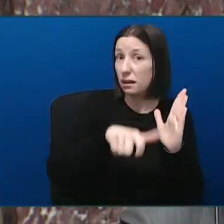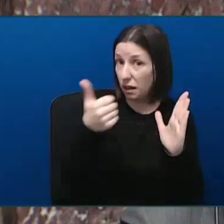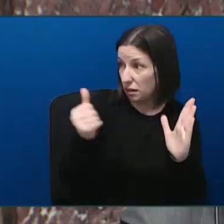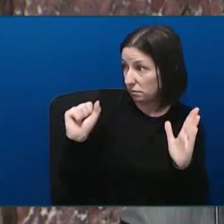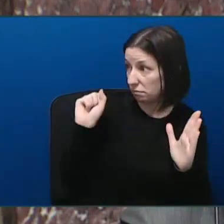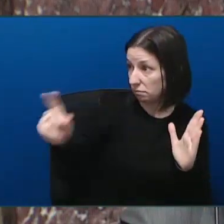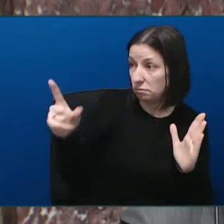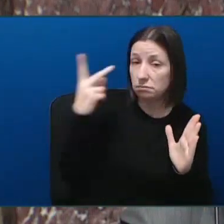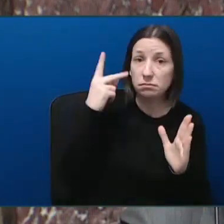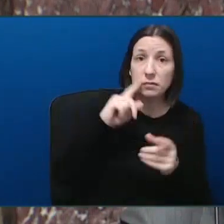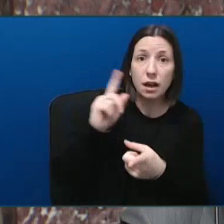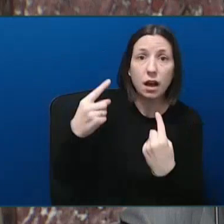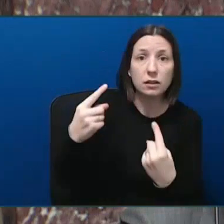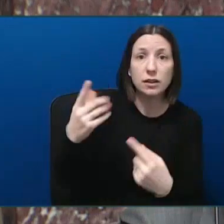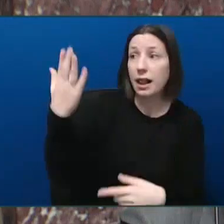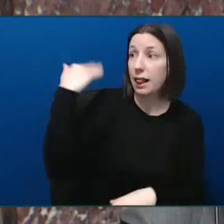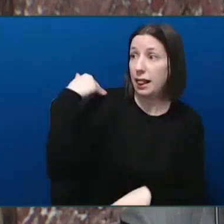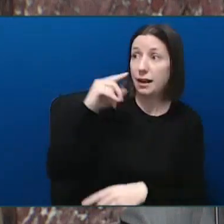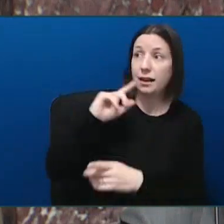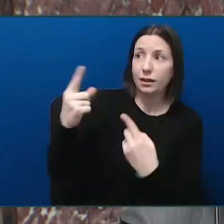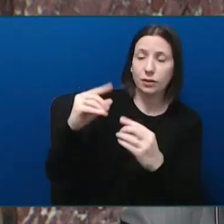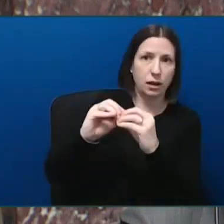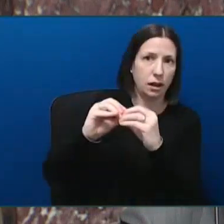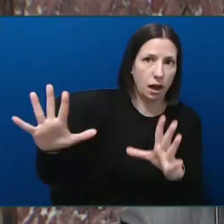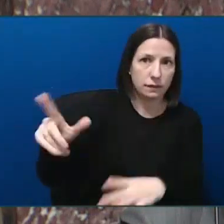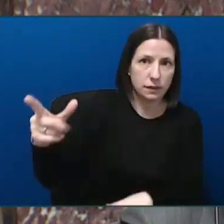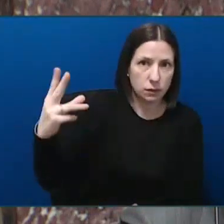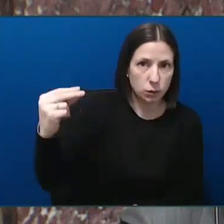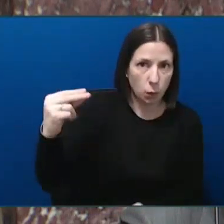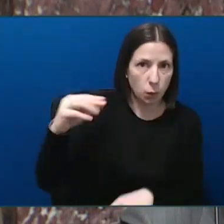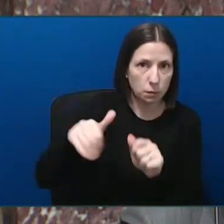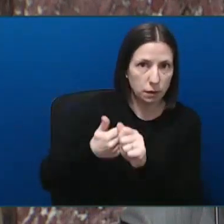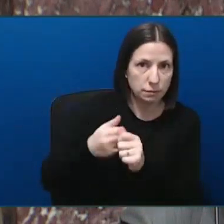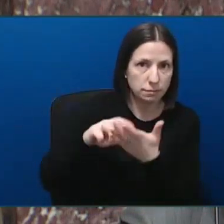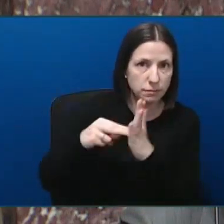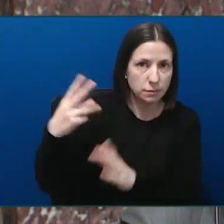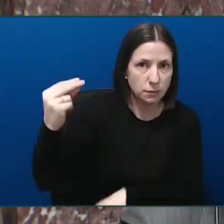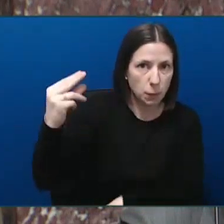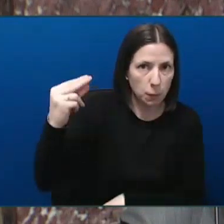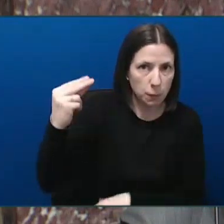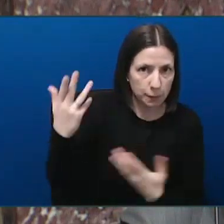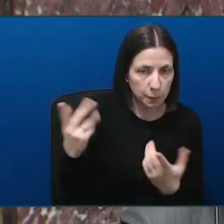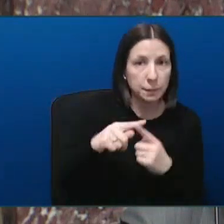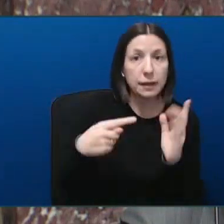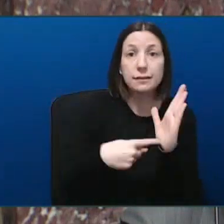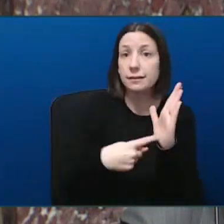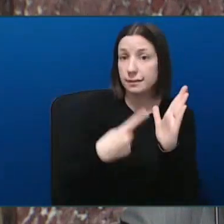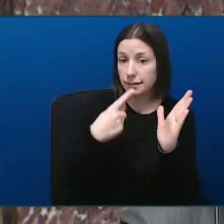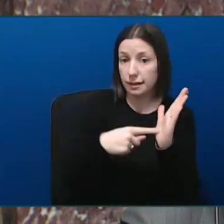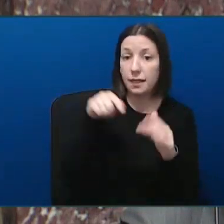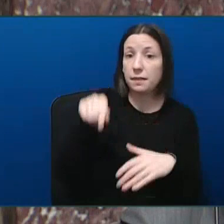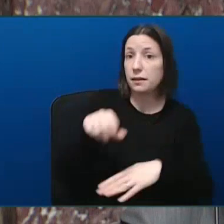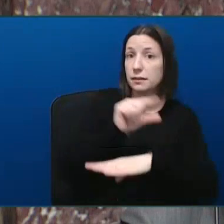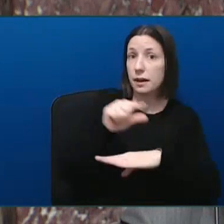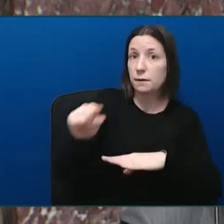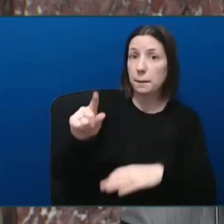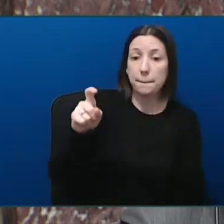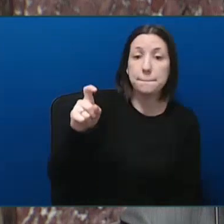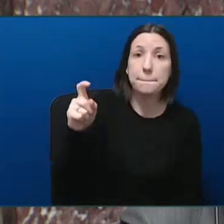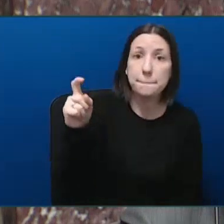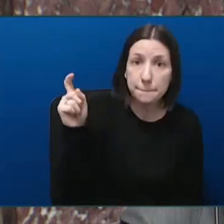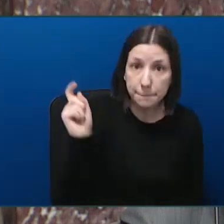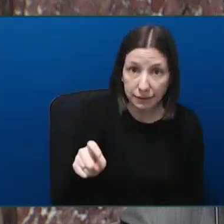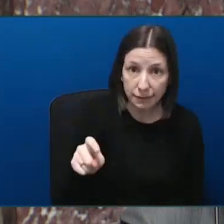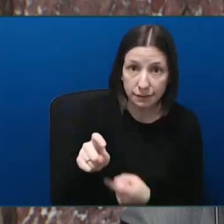last answer was no. The letter of requirements also specifically says that this government must, and